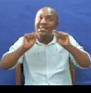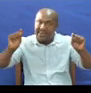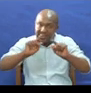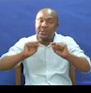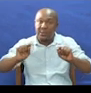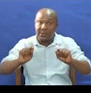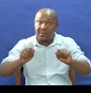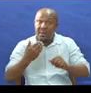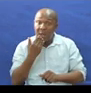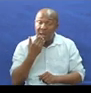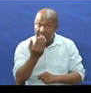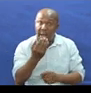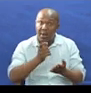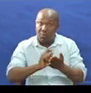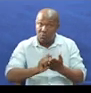Hello, pupils.